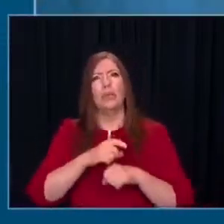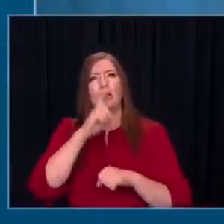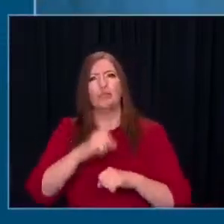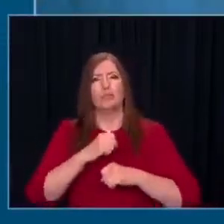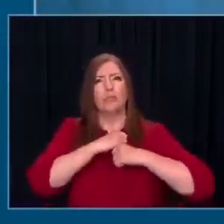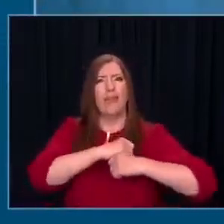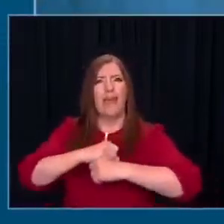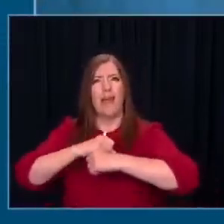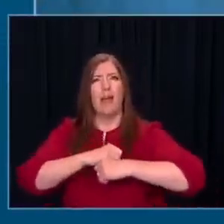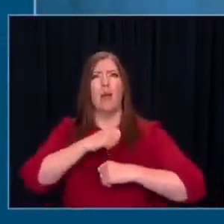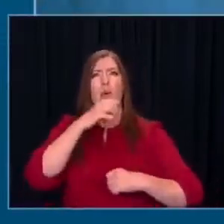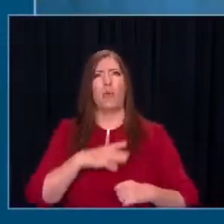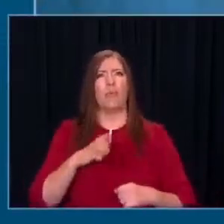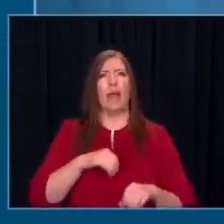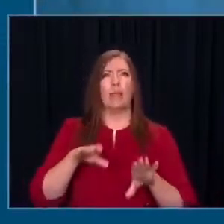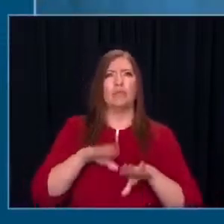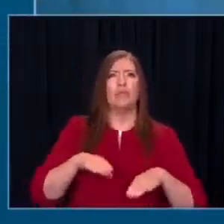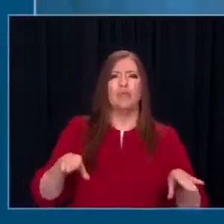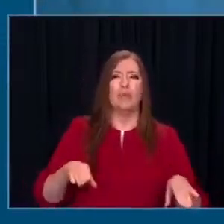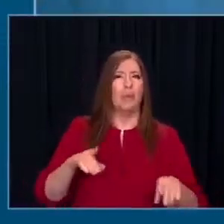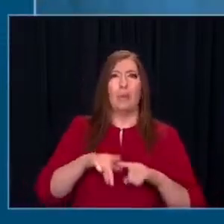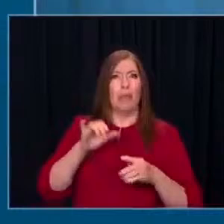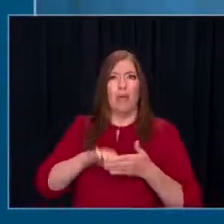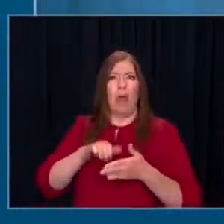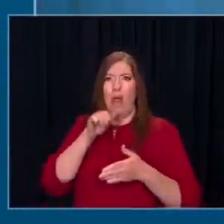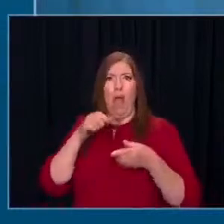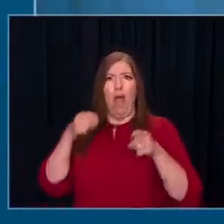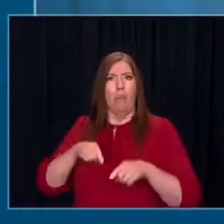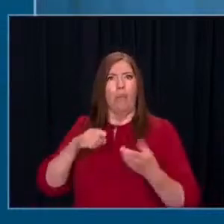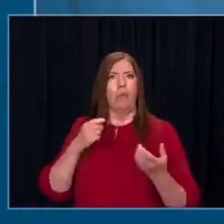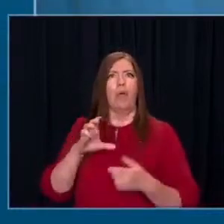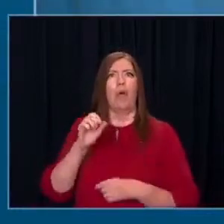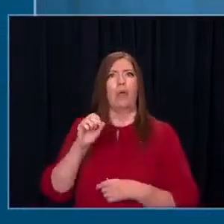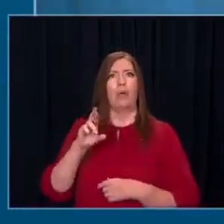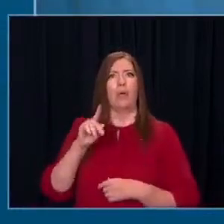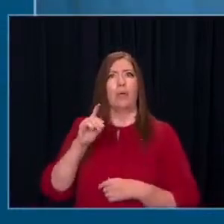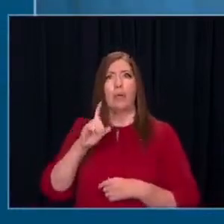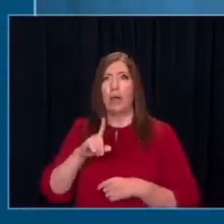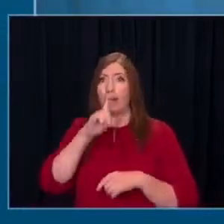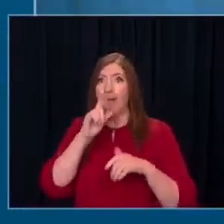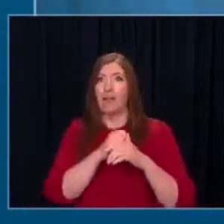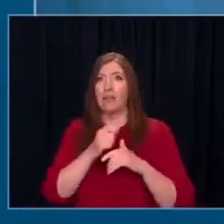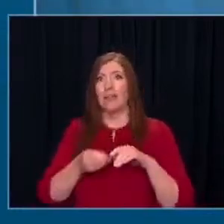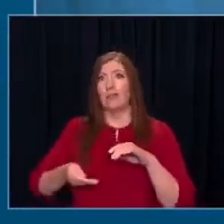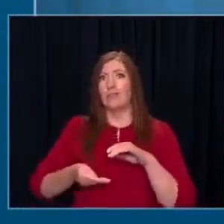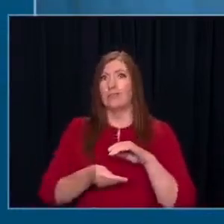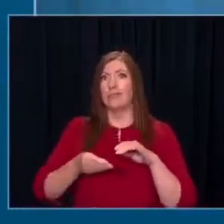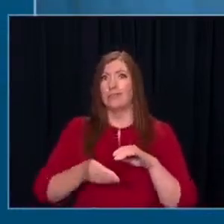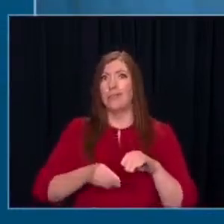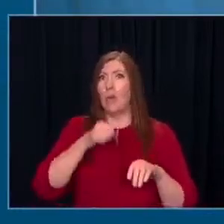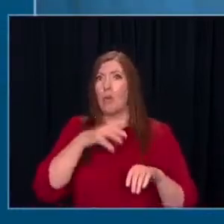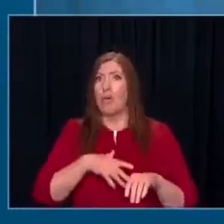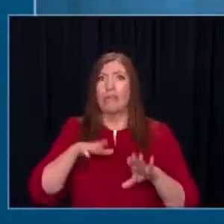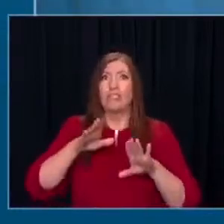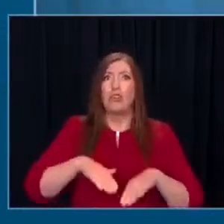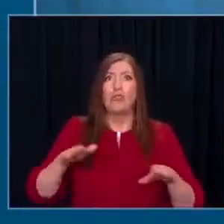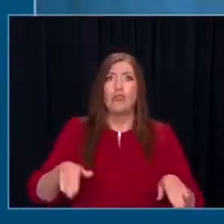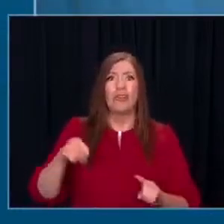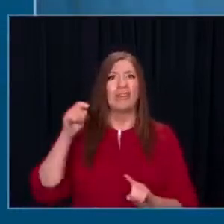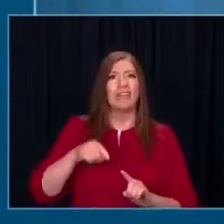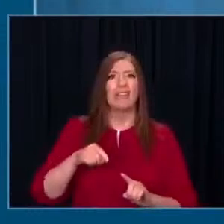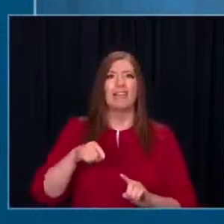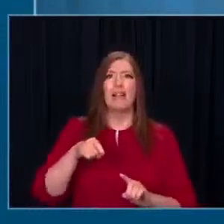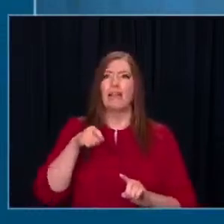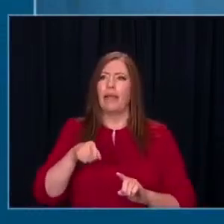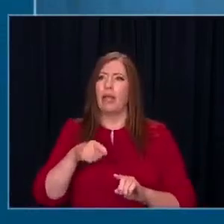protect them. That's not being done. The cartel are actually trafficking them, and they're spending anywhere